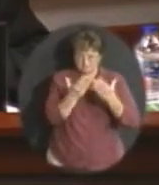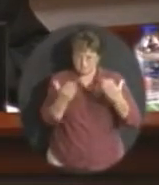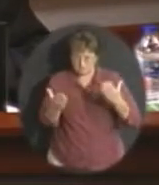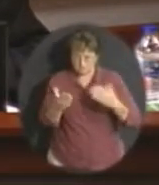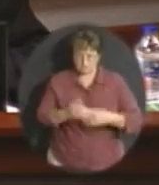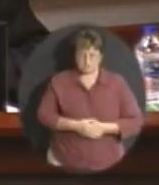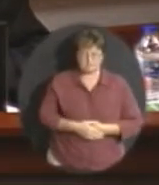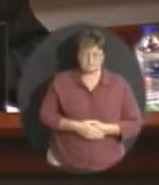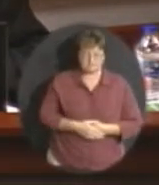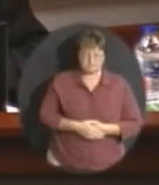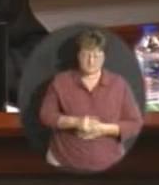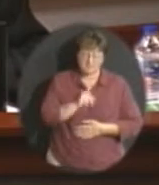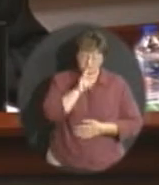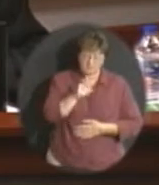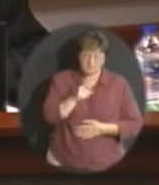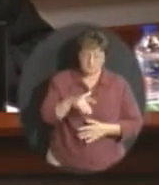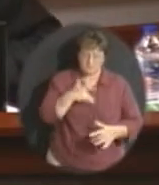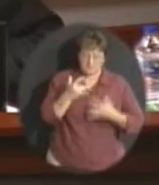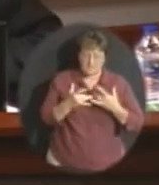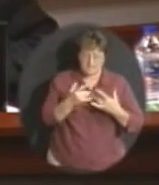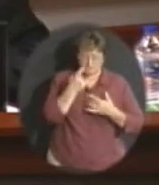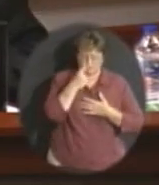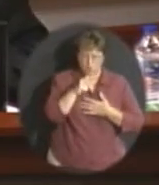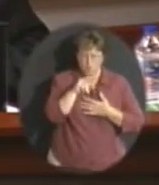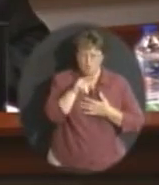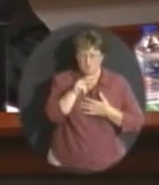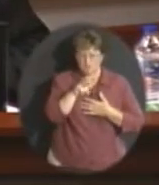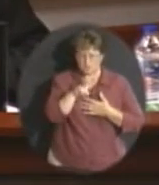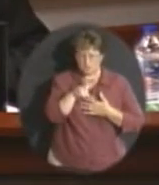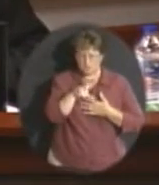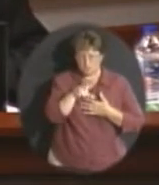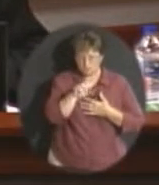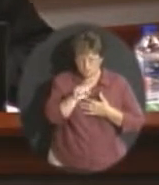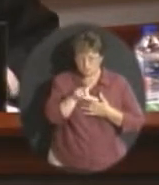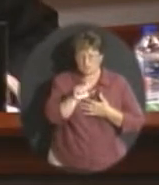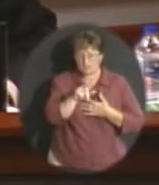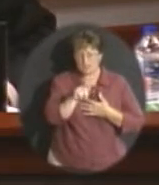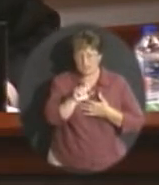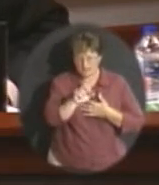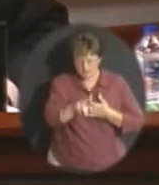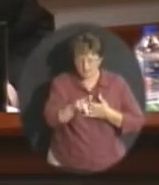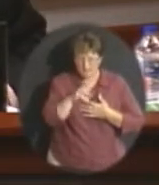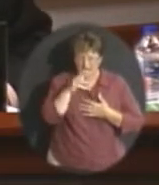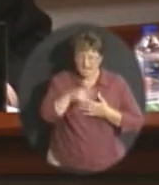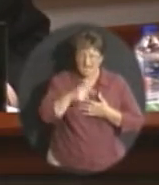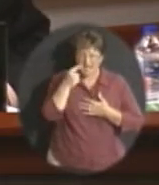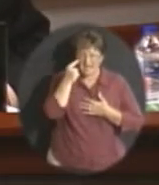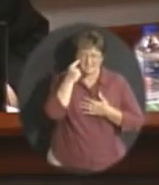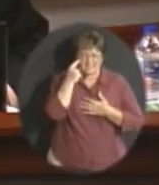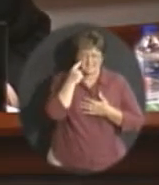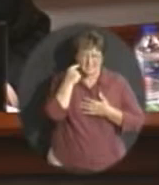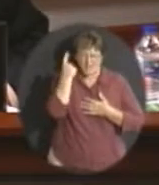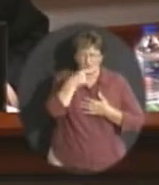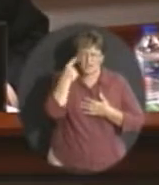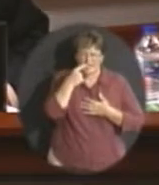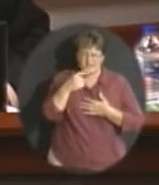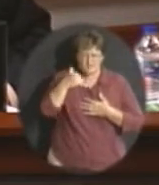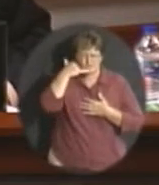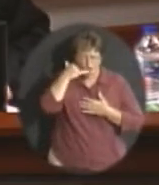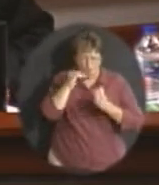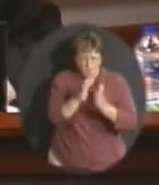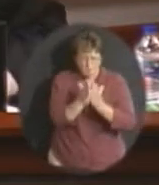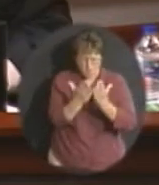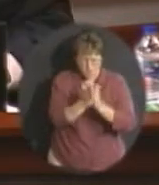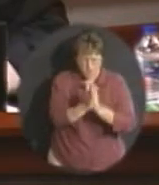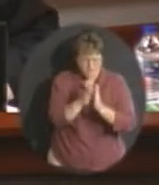department, on that new format for the newsletter. Mr. Parker's smiling. I think it's going to be like a phone book we're going to have to deliver around